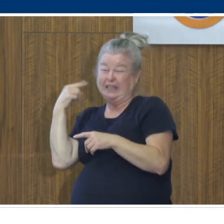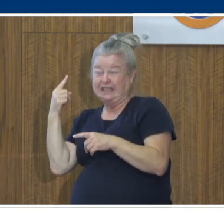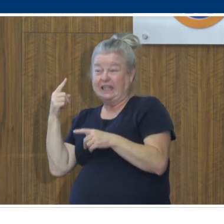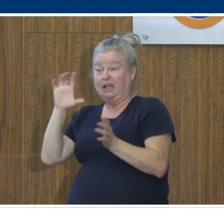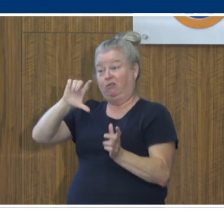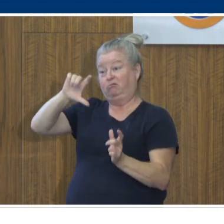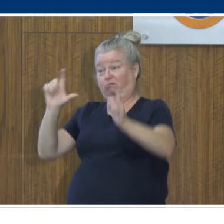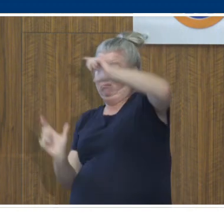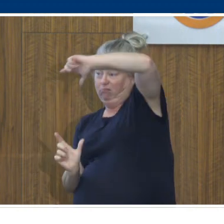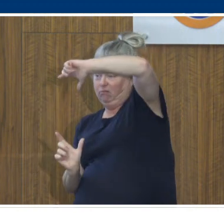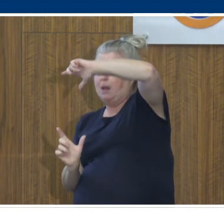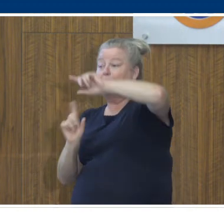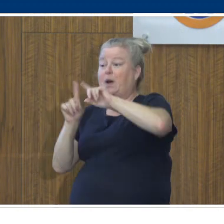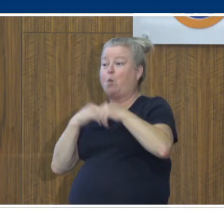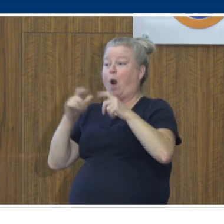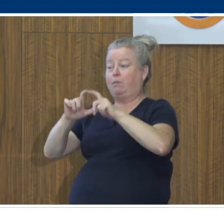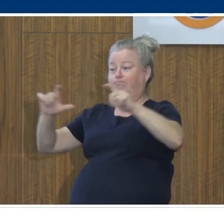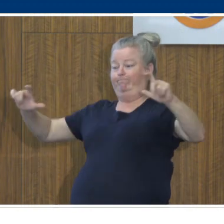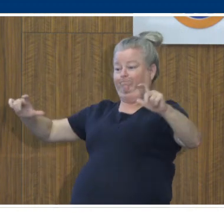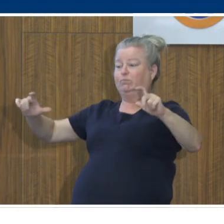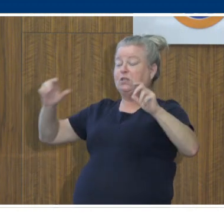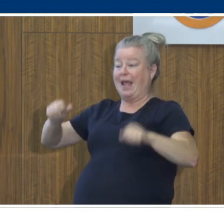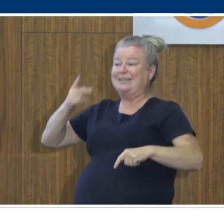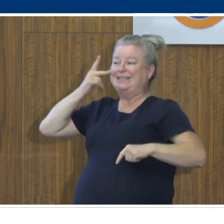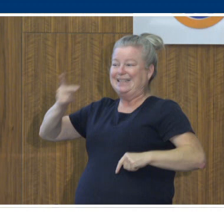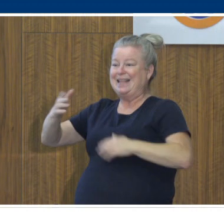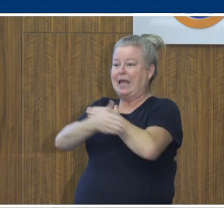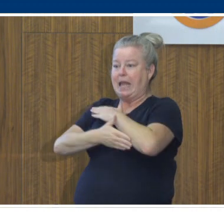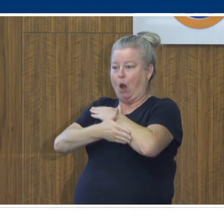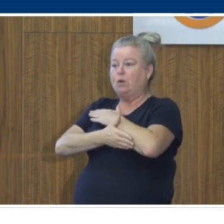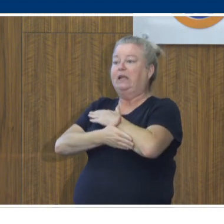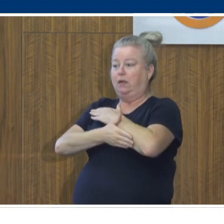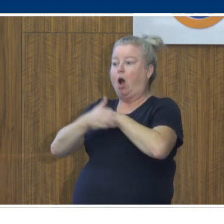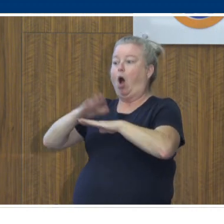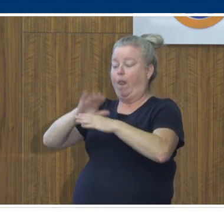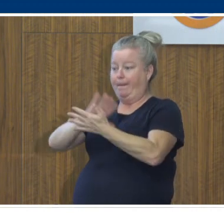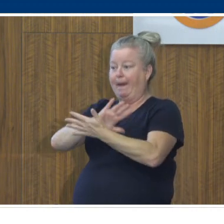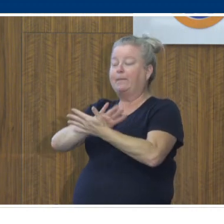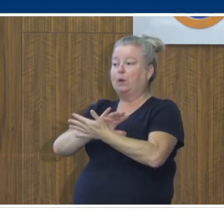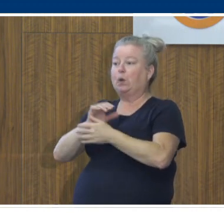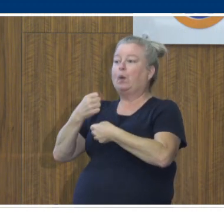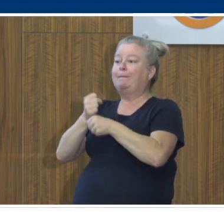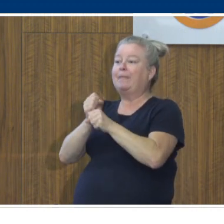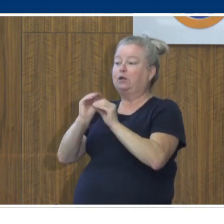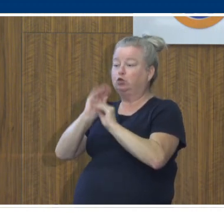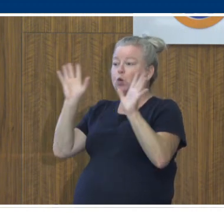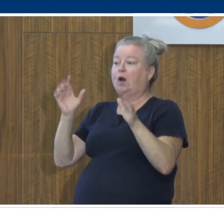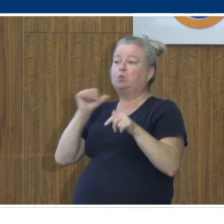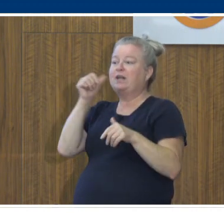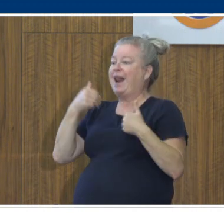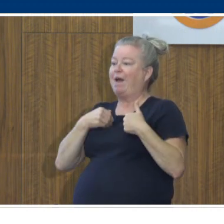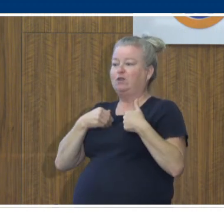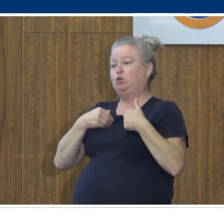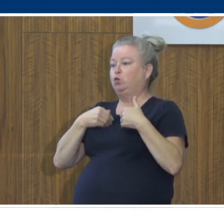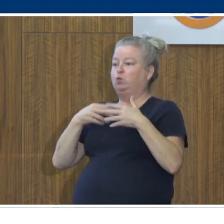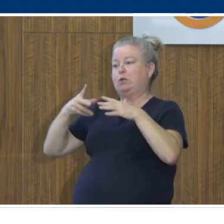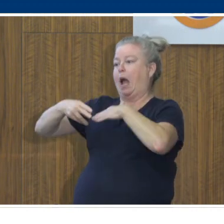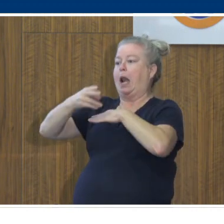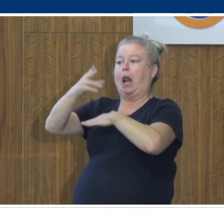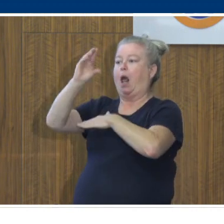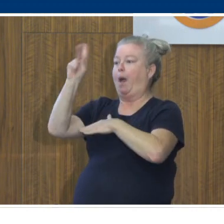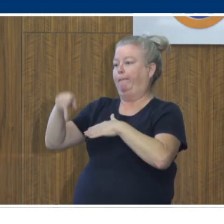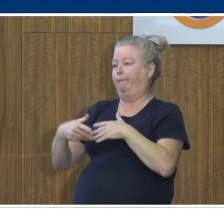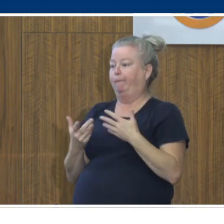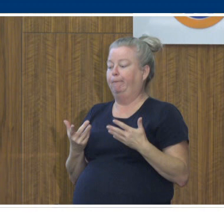wanted to max out the size of the county on the piece of paper, and we wanted to make sure that we didn't have to chop it up.